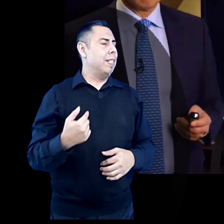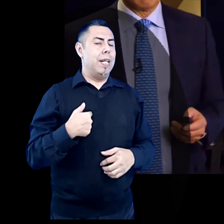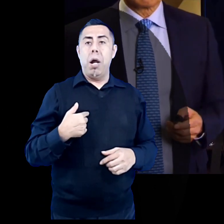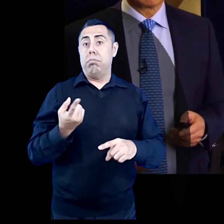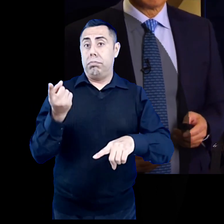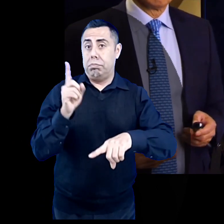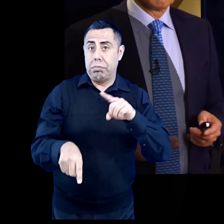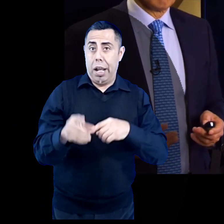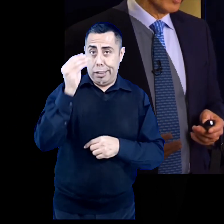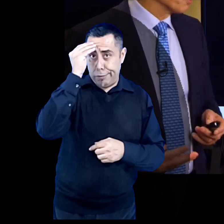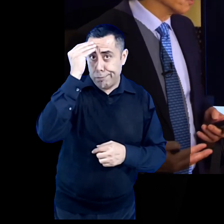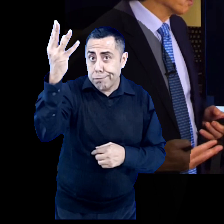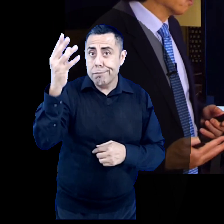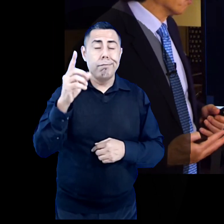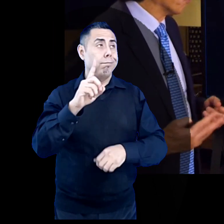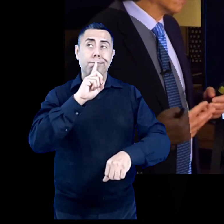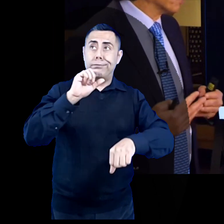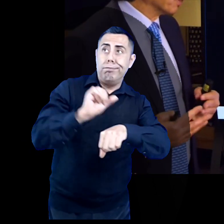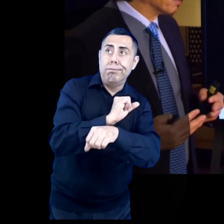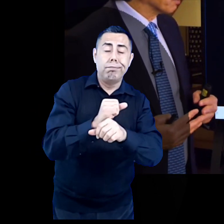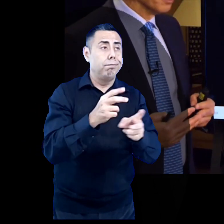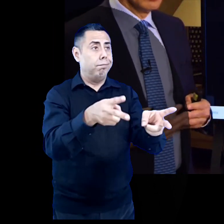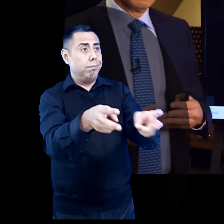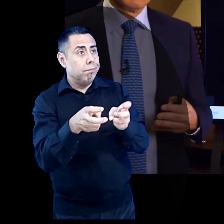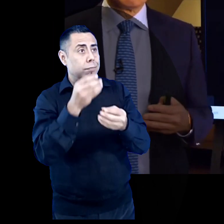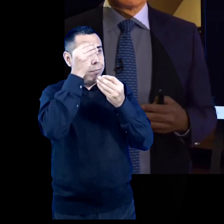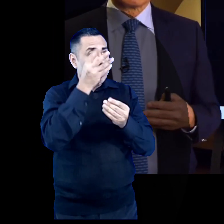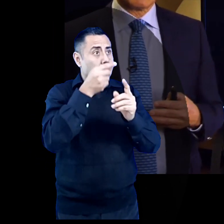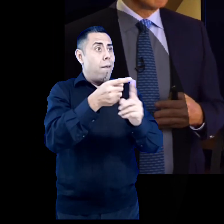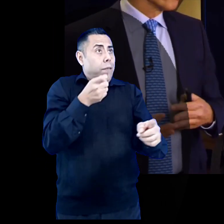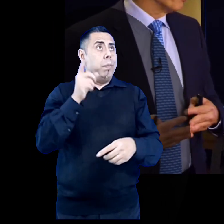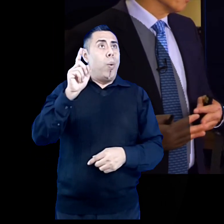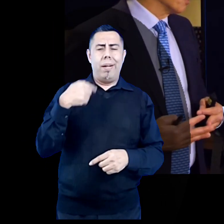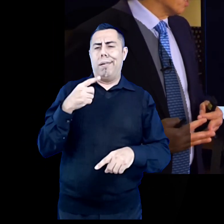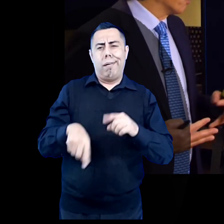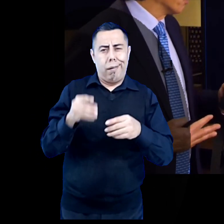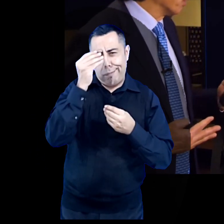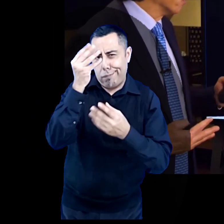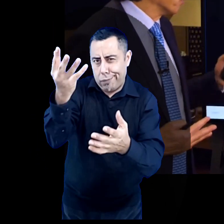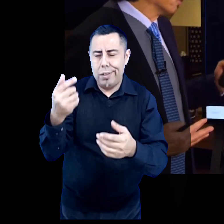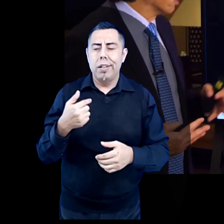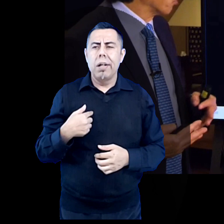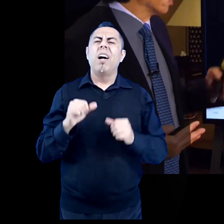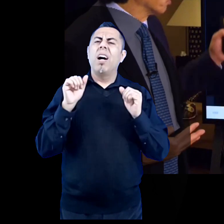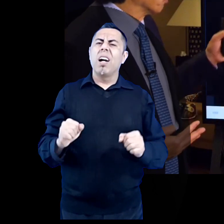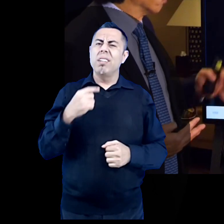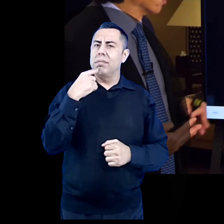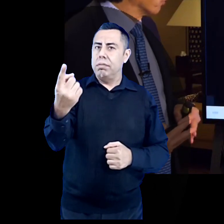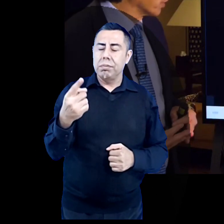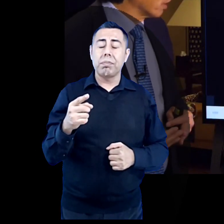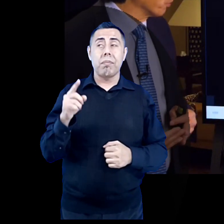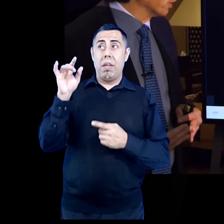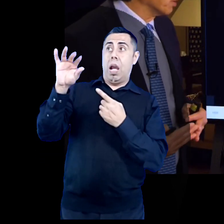I can vouch for the veracity of where the data comes from, other than, according